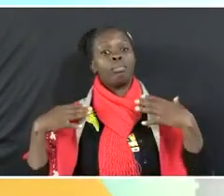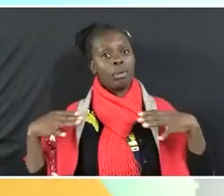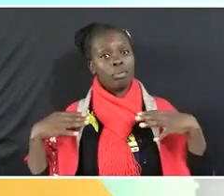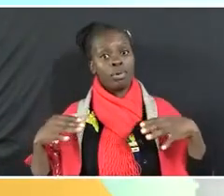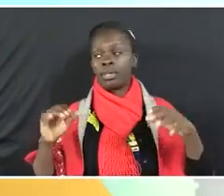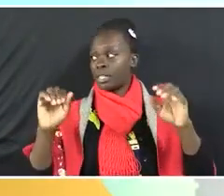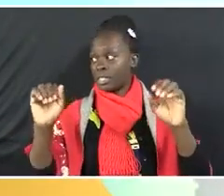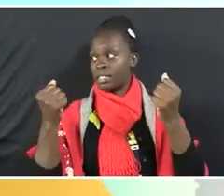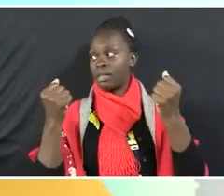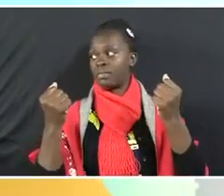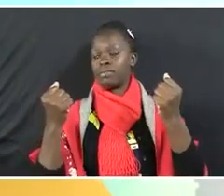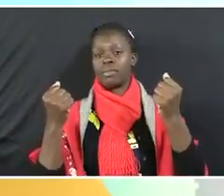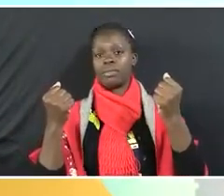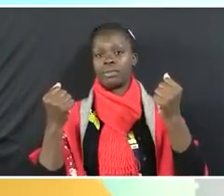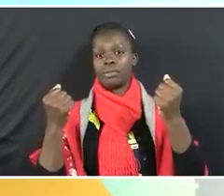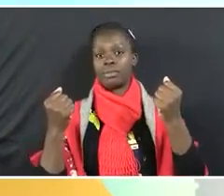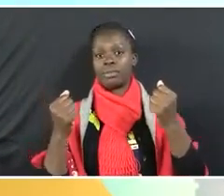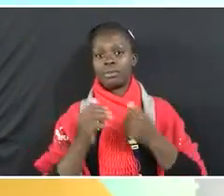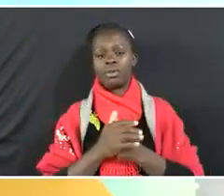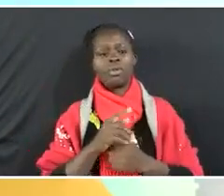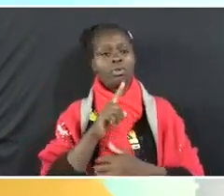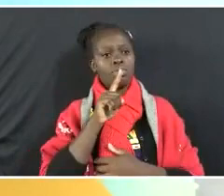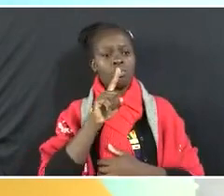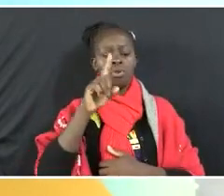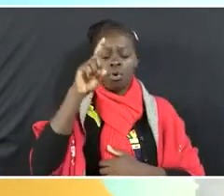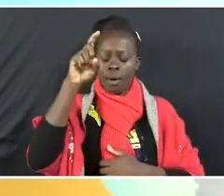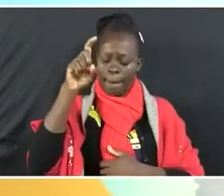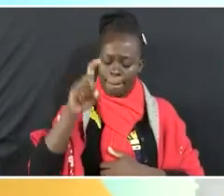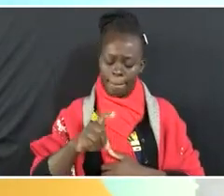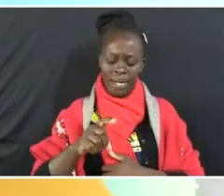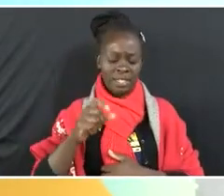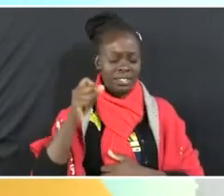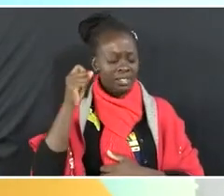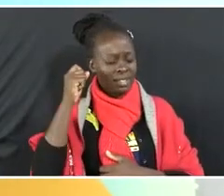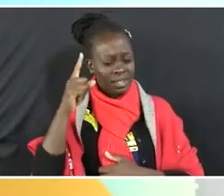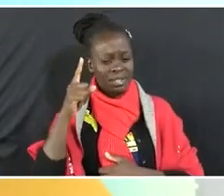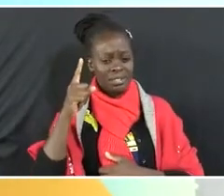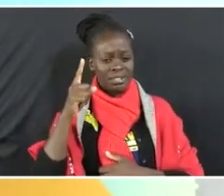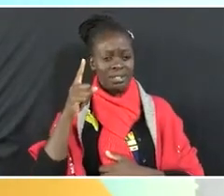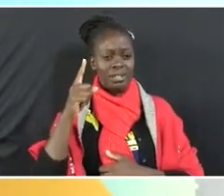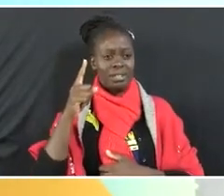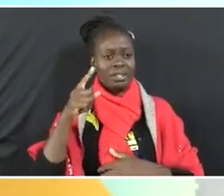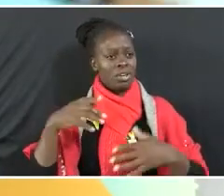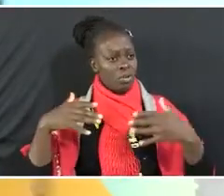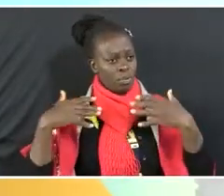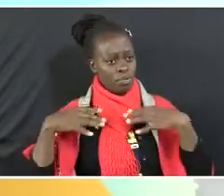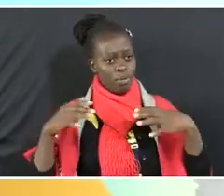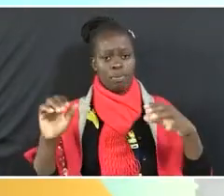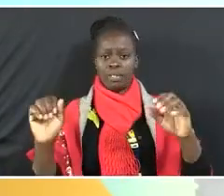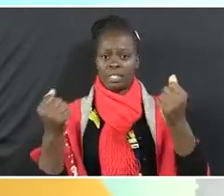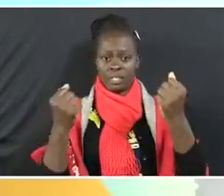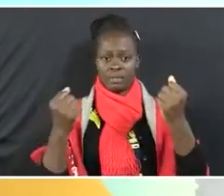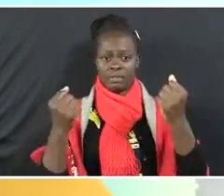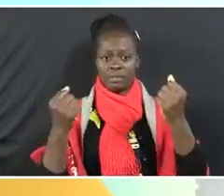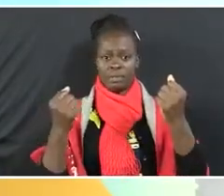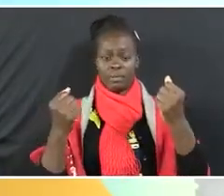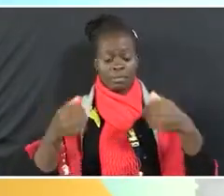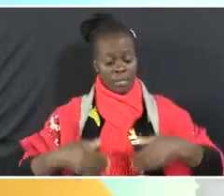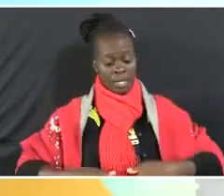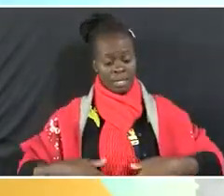Handle with care means we must know whether people are safe. Is the young man Absalom